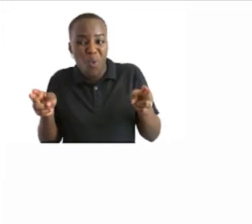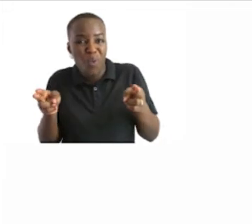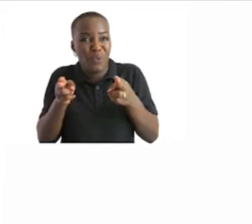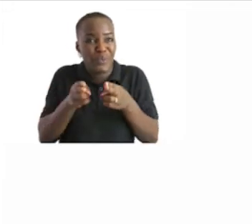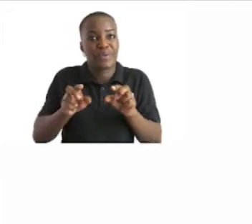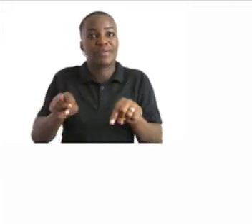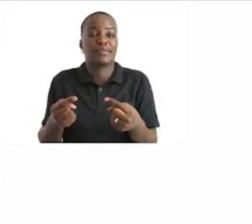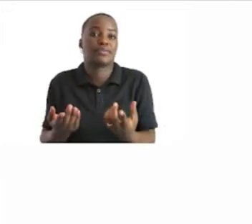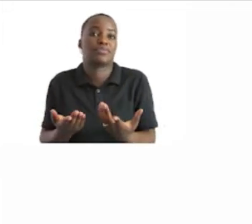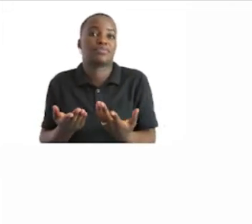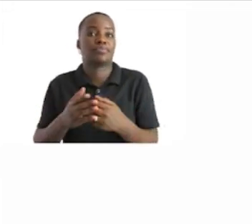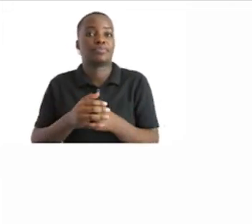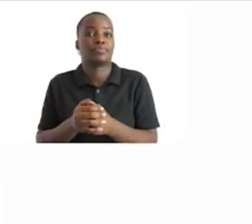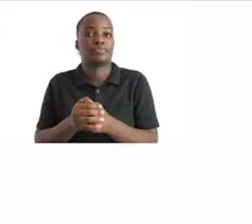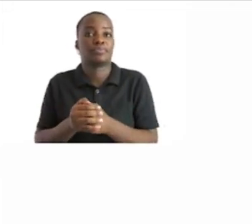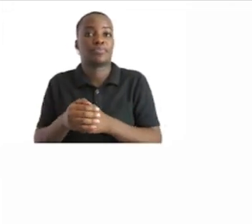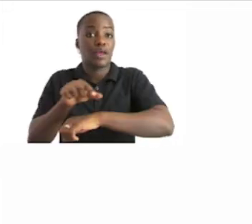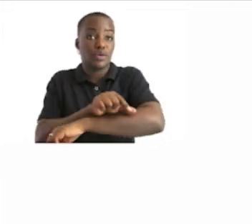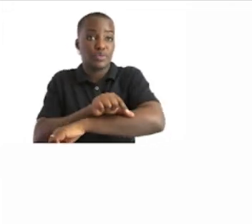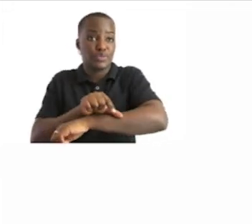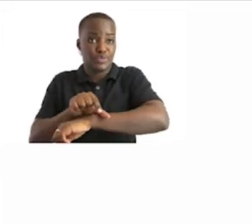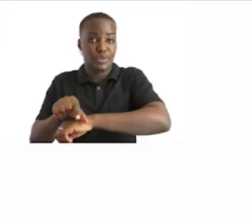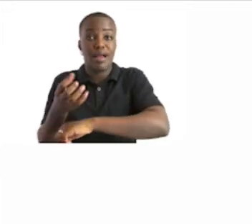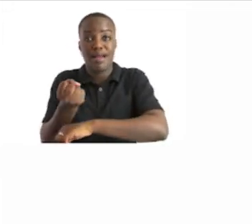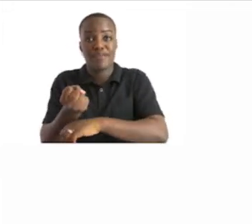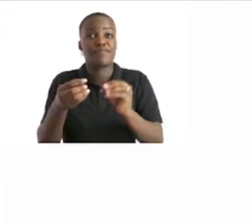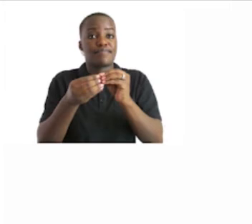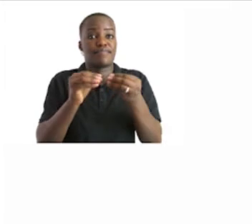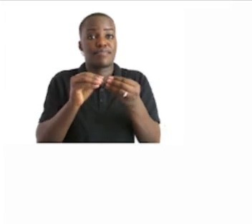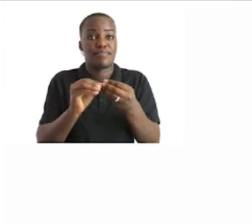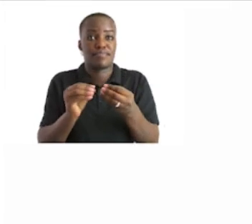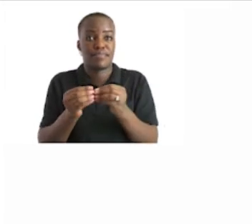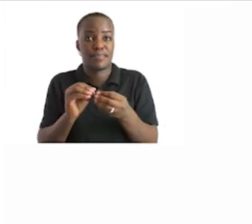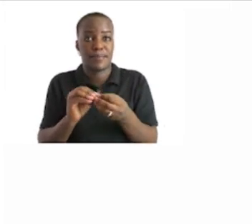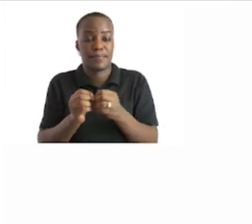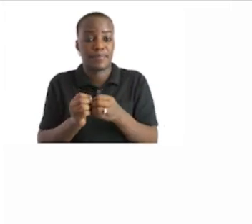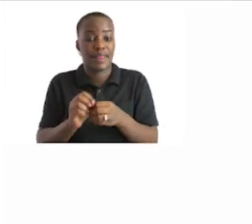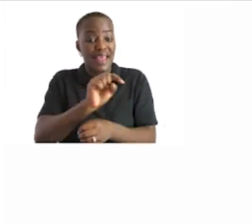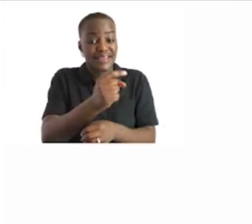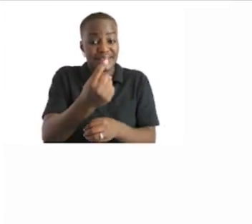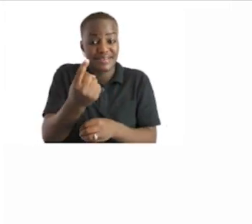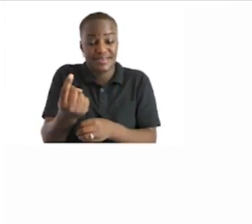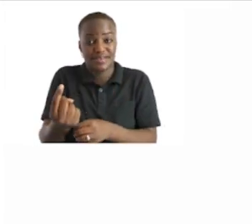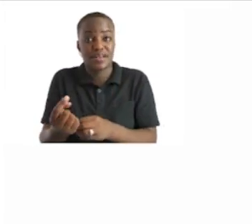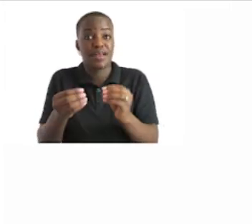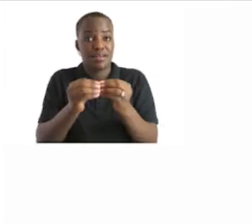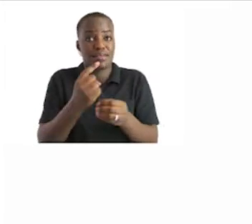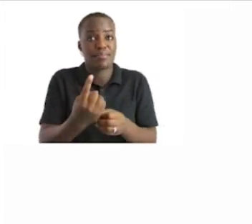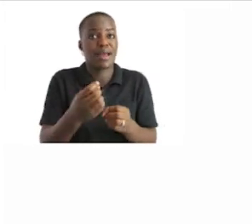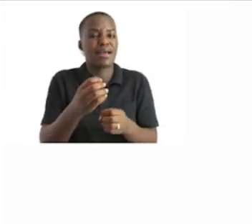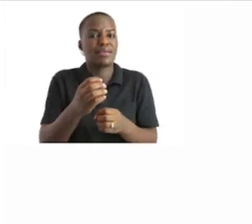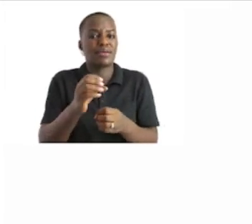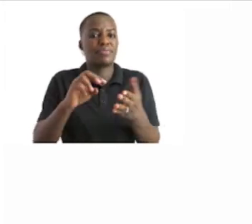there, and on that black ruler are numbers. Each number is a centimeter. So